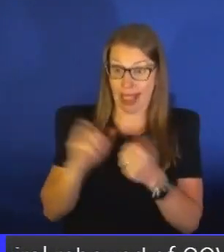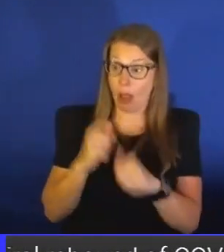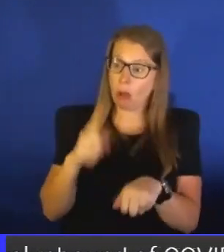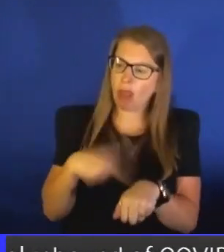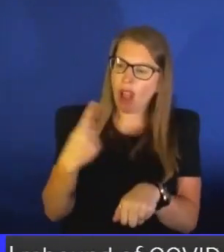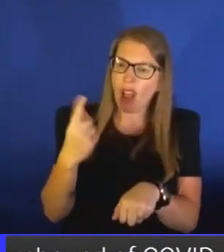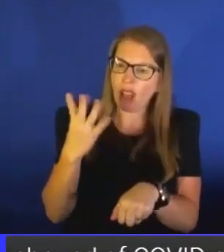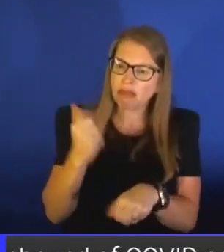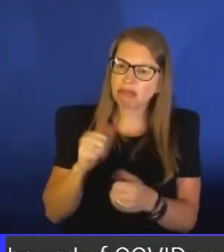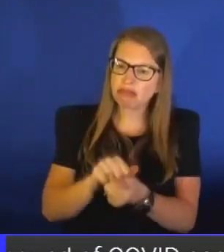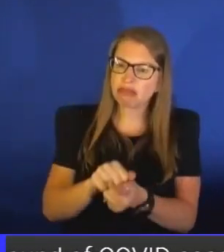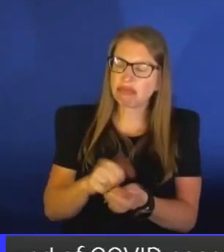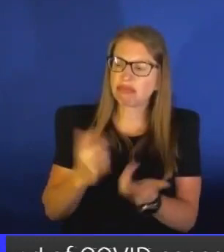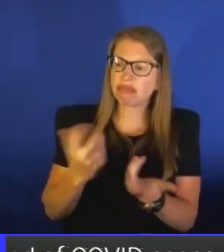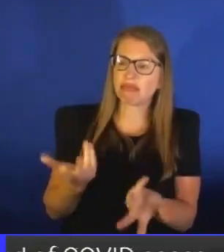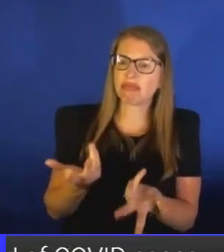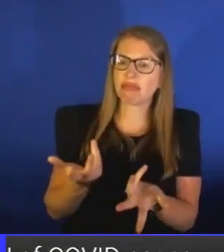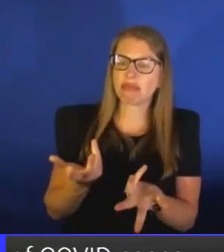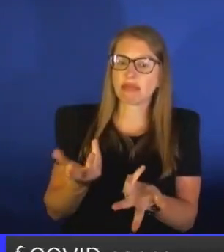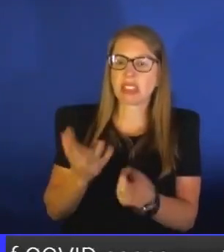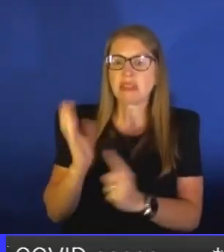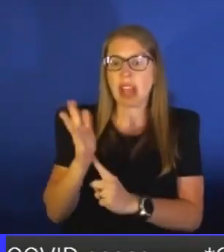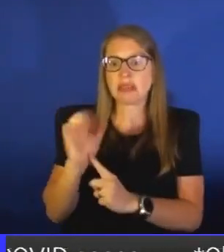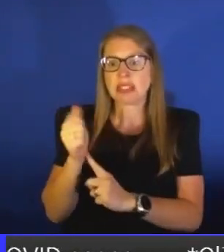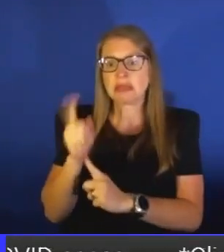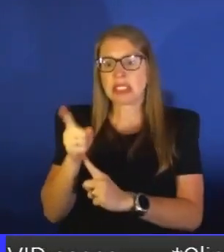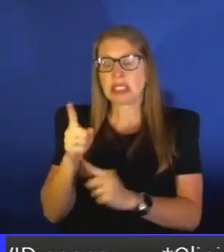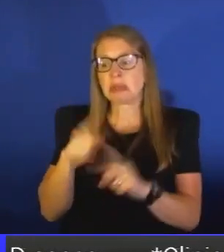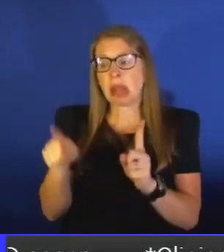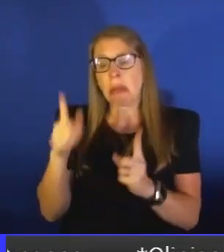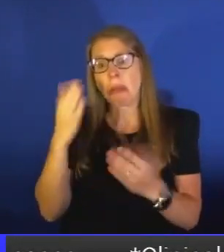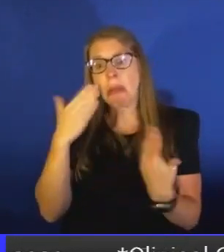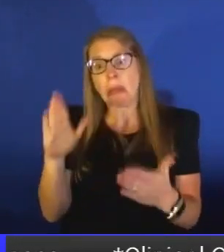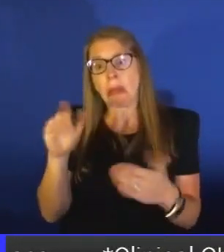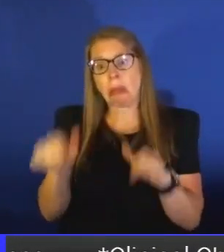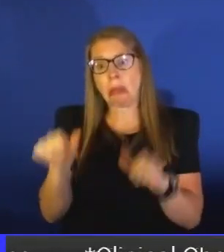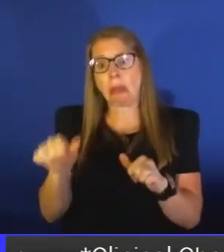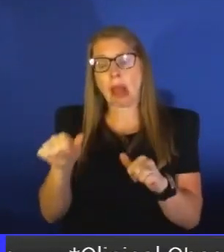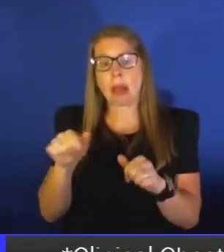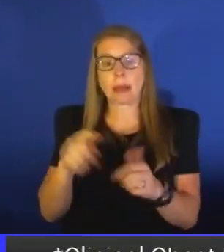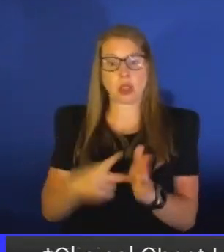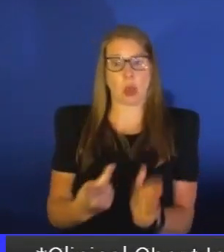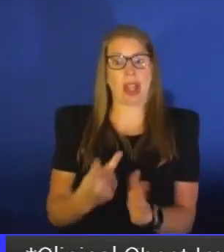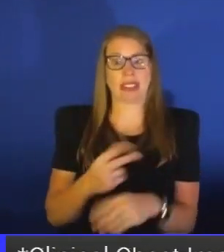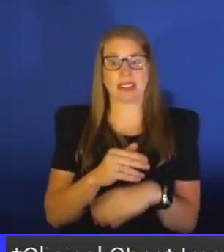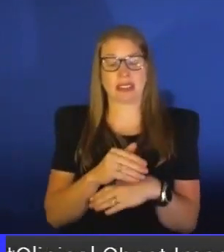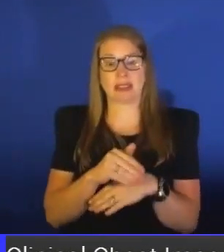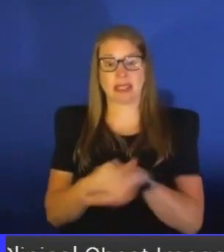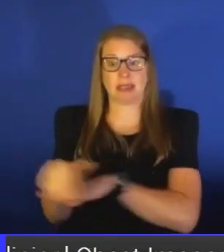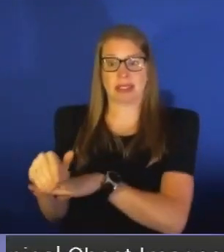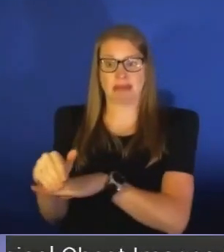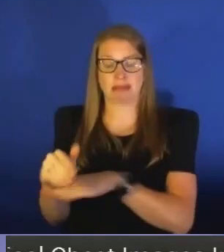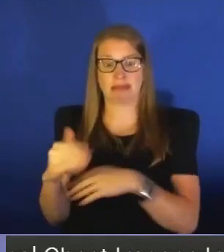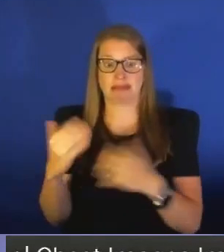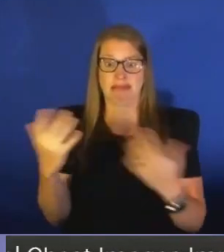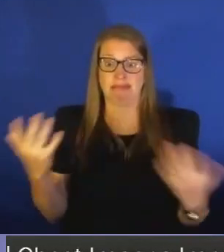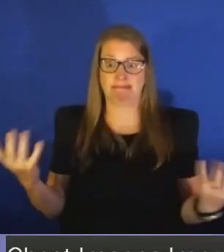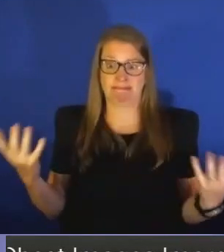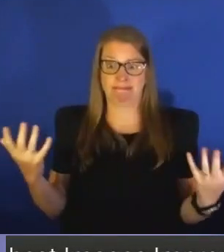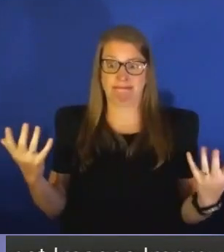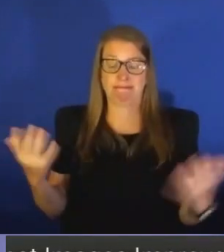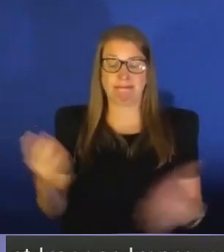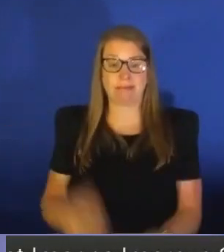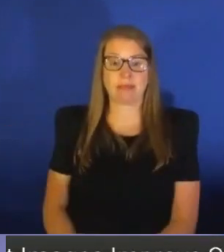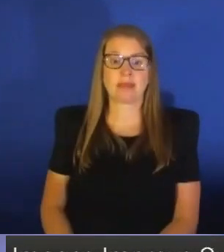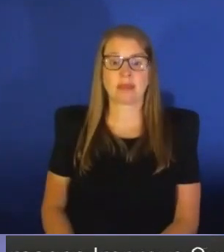because maybe 5-10 minutes, but they did that twice that night, and that still may not be pathological. I've got a couple more questions. I